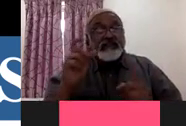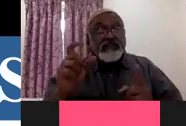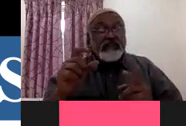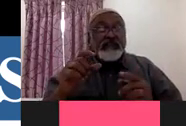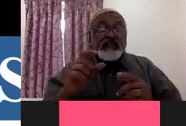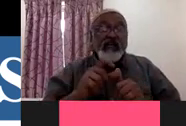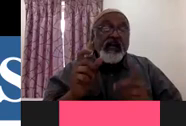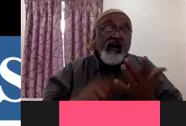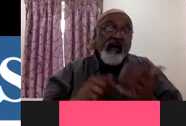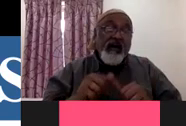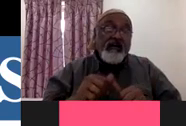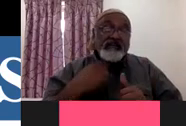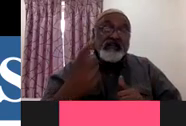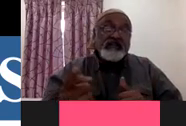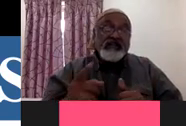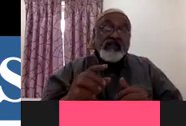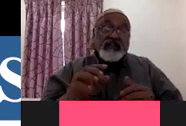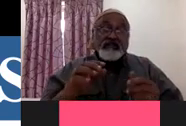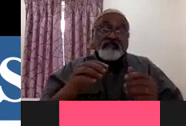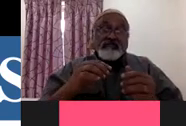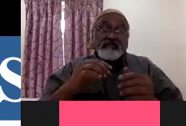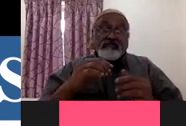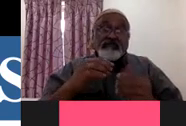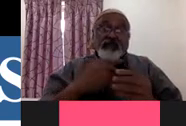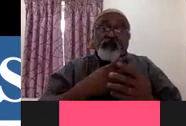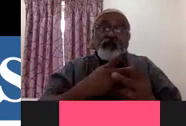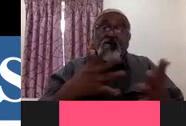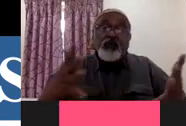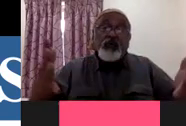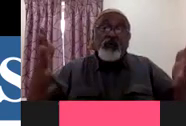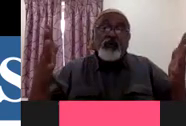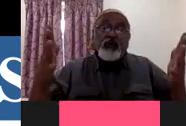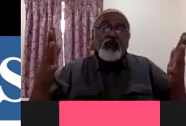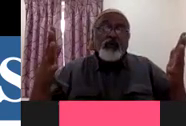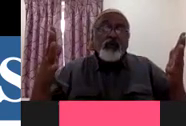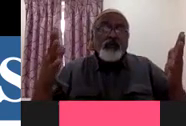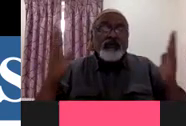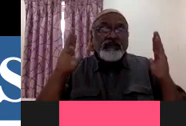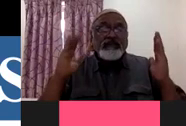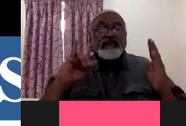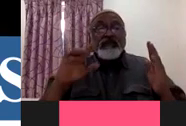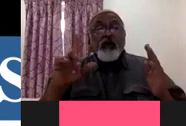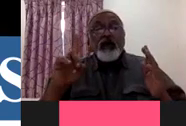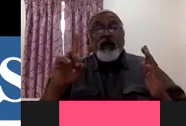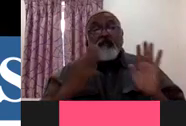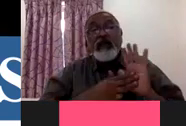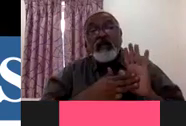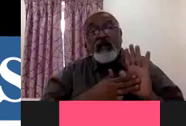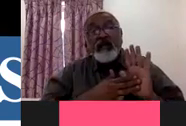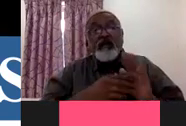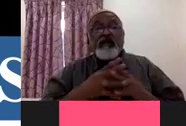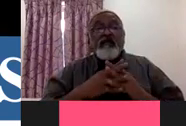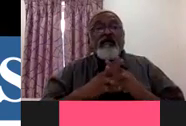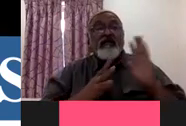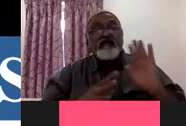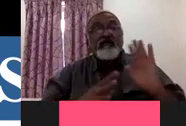about 61 million, 12% of adults have some form of, or have a form of a limited, living with a disability. So we are talking